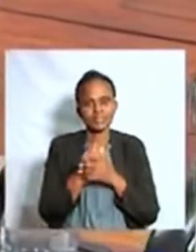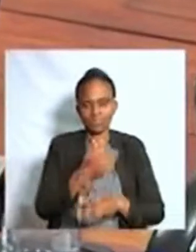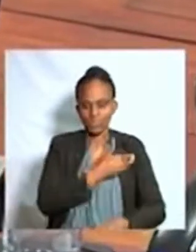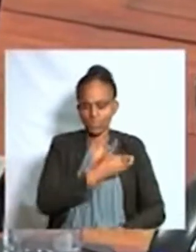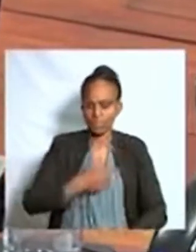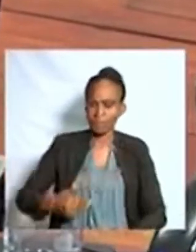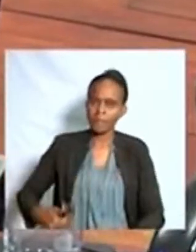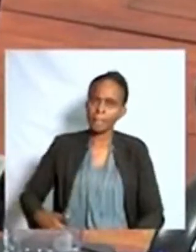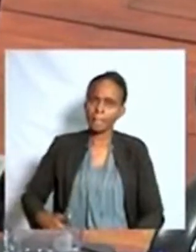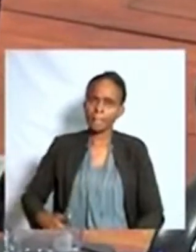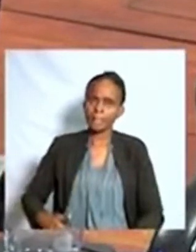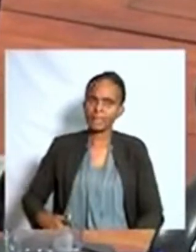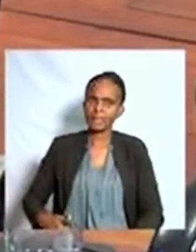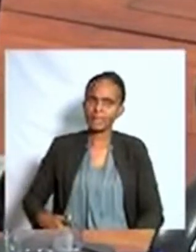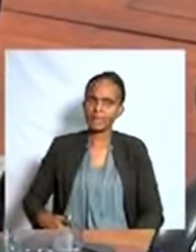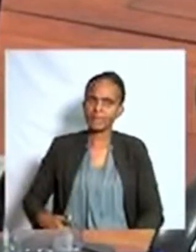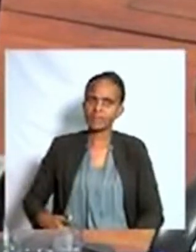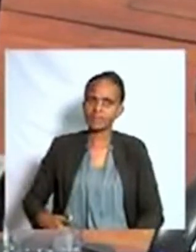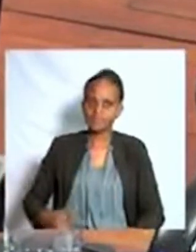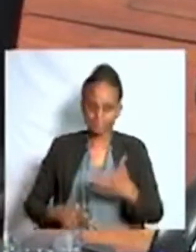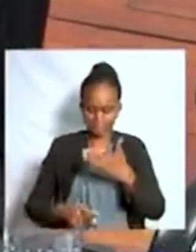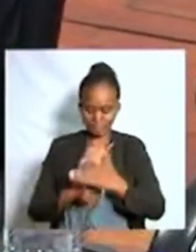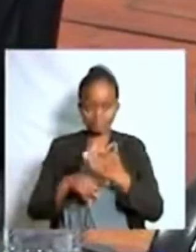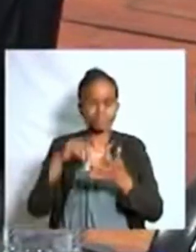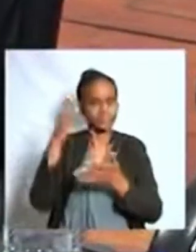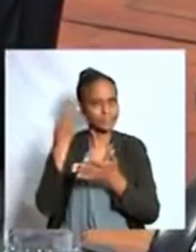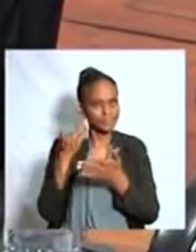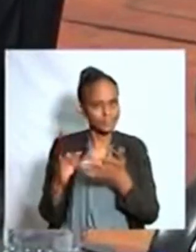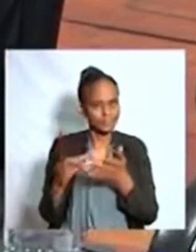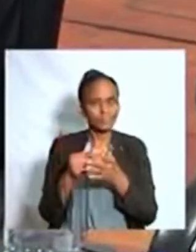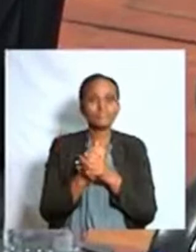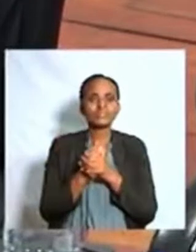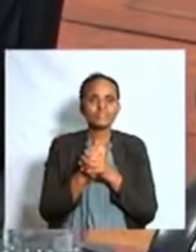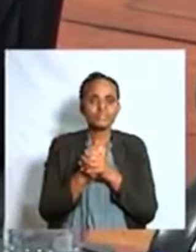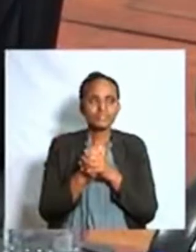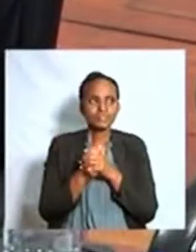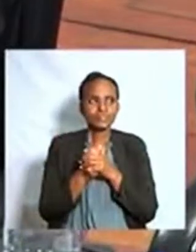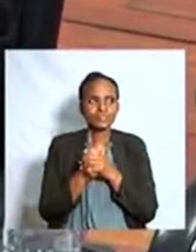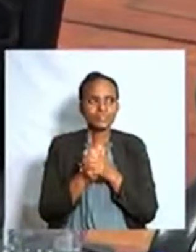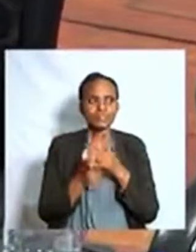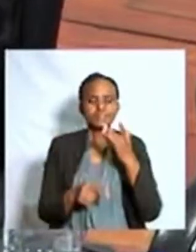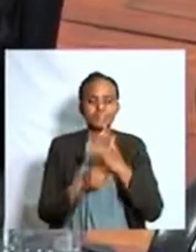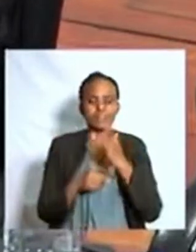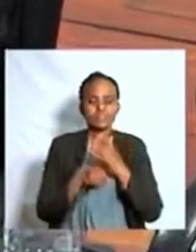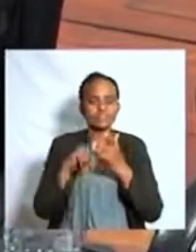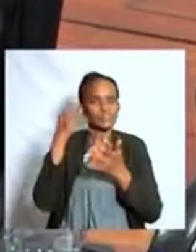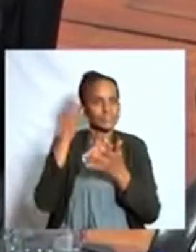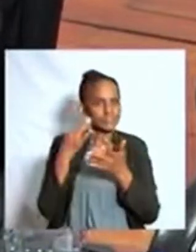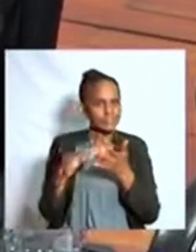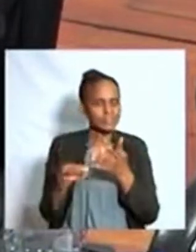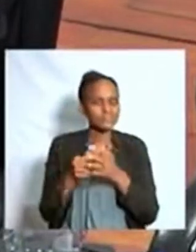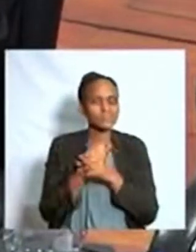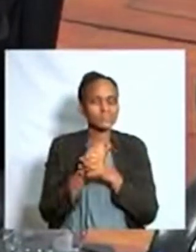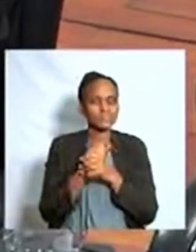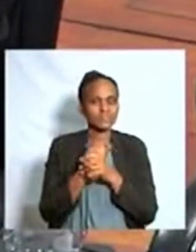CS. Town Clerk. Oh, Town Clerk. Oh, it's a seat. Town Clerk.